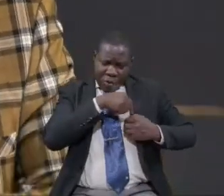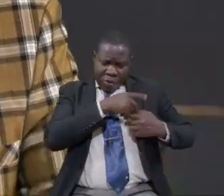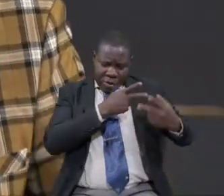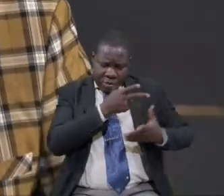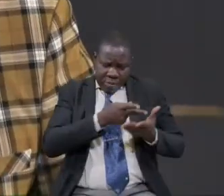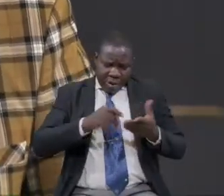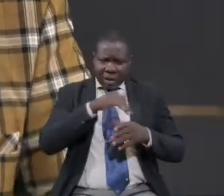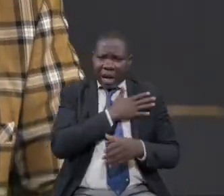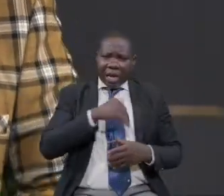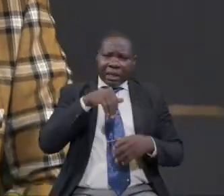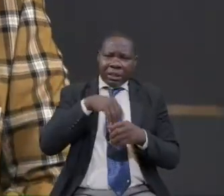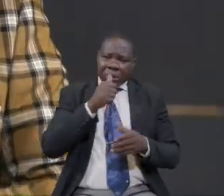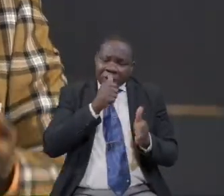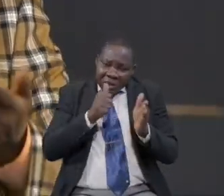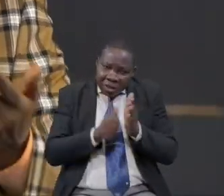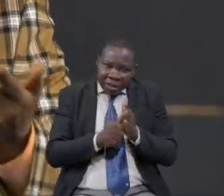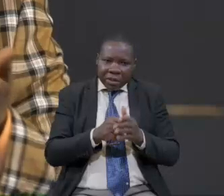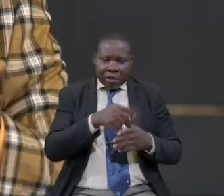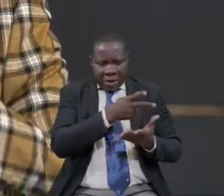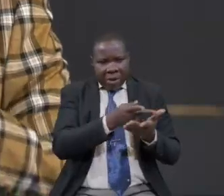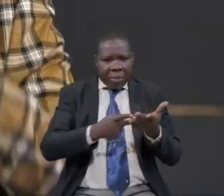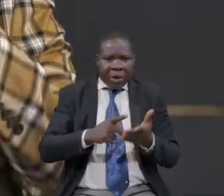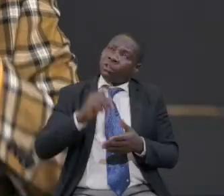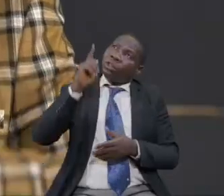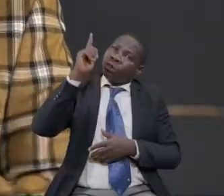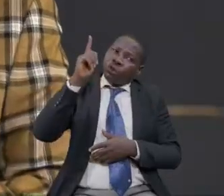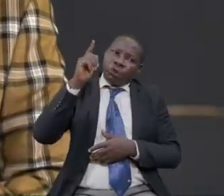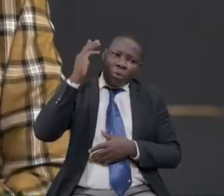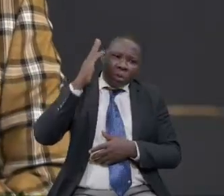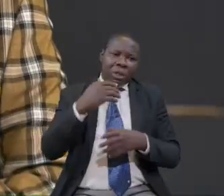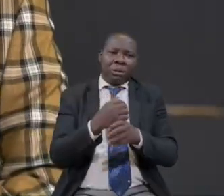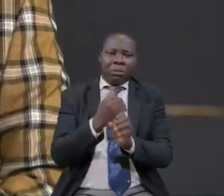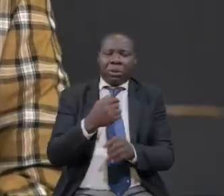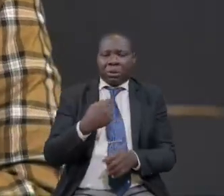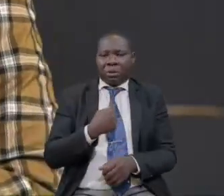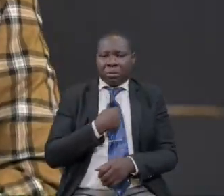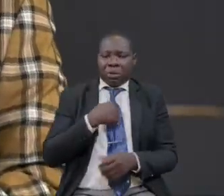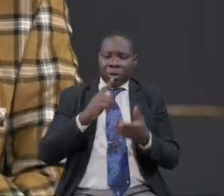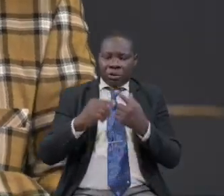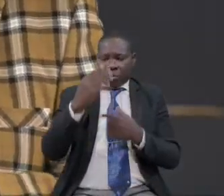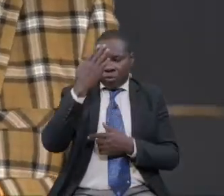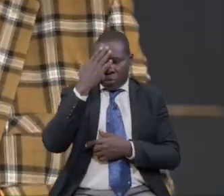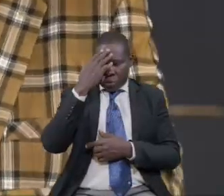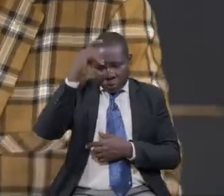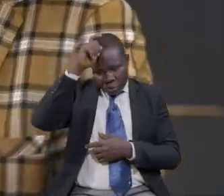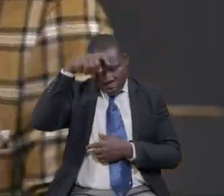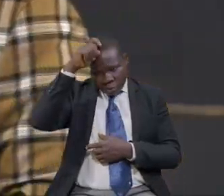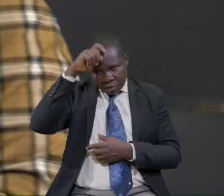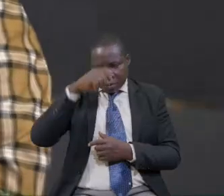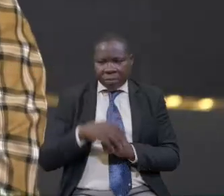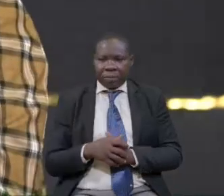hidden part thou shalt make me to know wisdom. What's